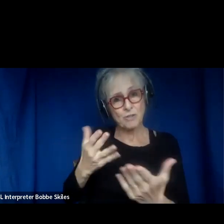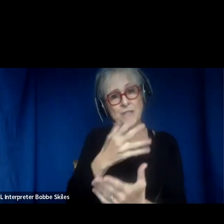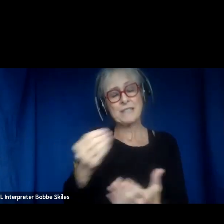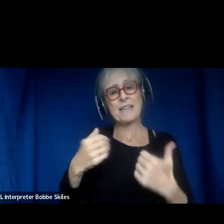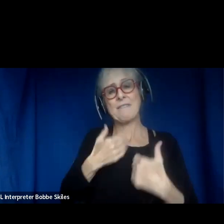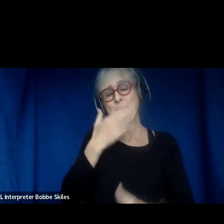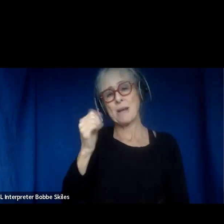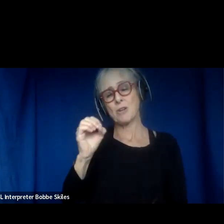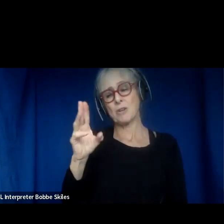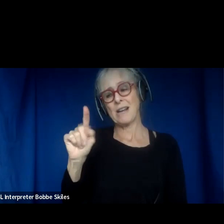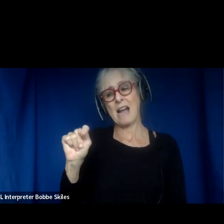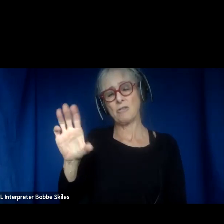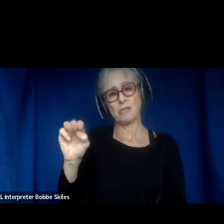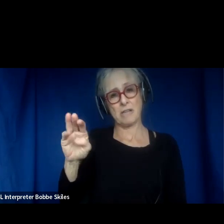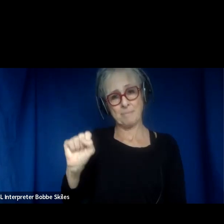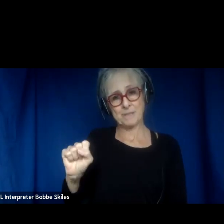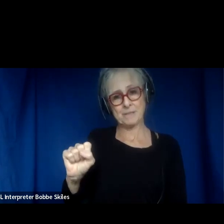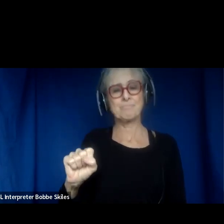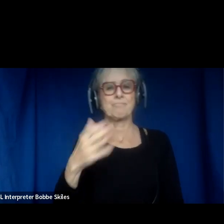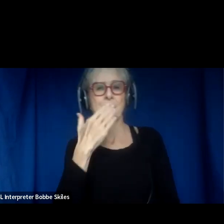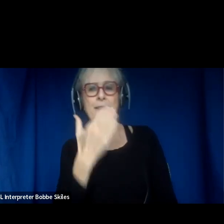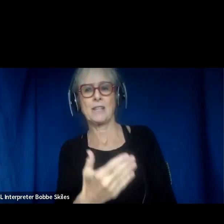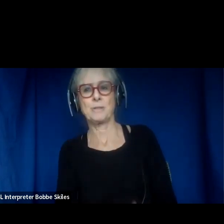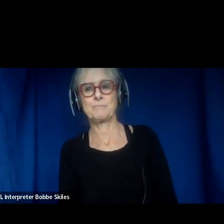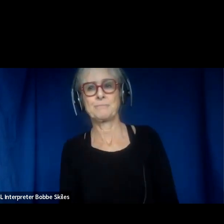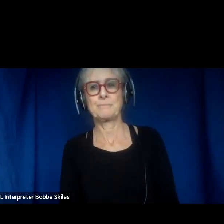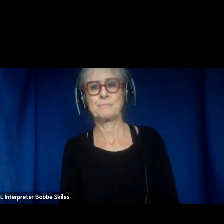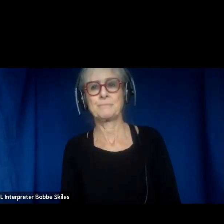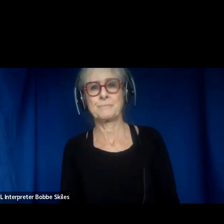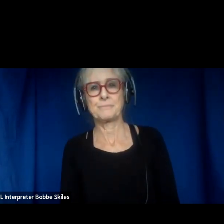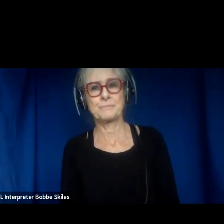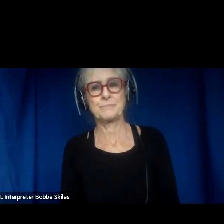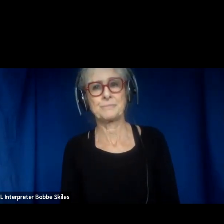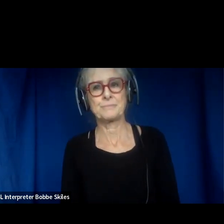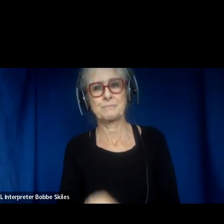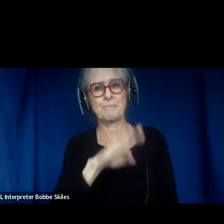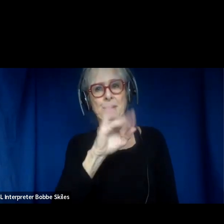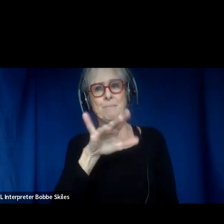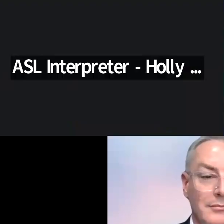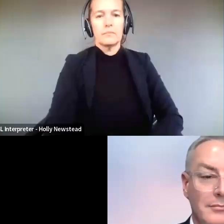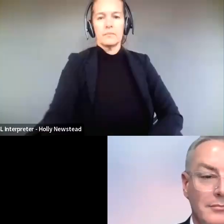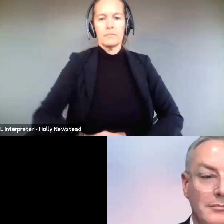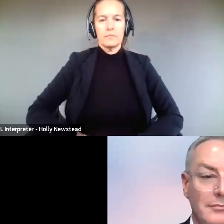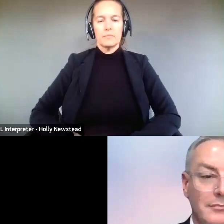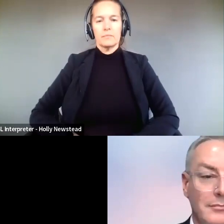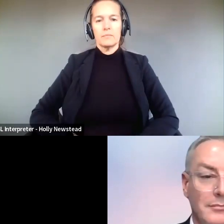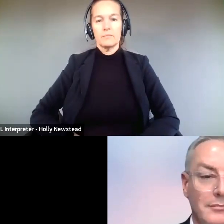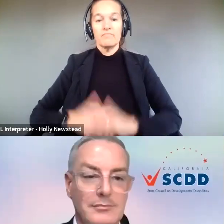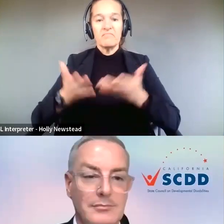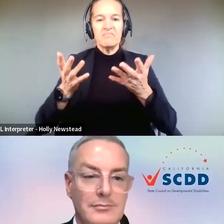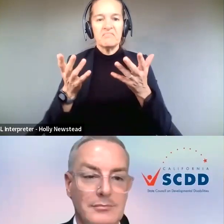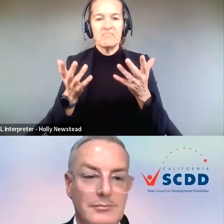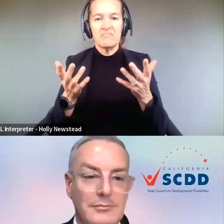All right, thank you. Commissioner Byer. Thank you. My question relates to